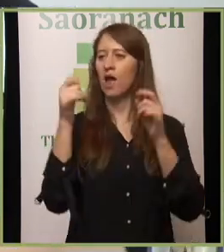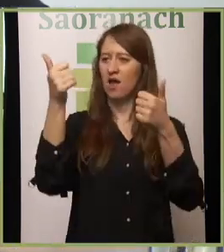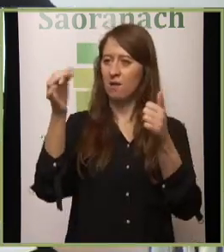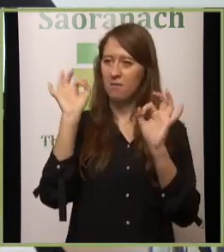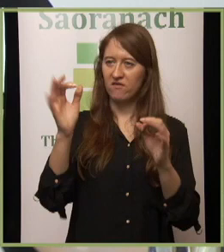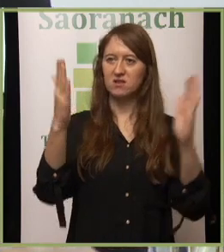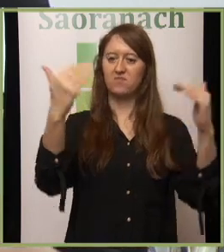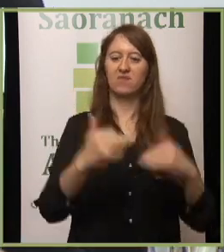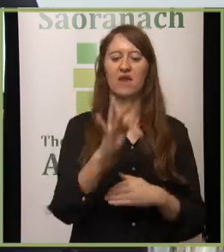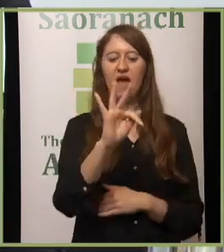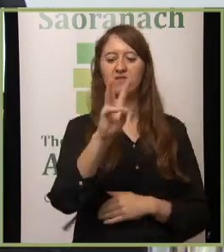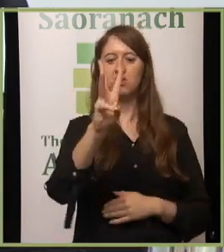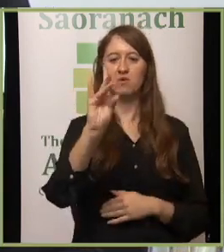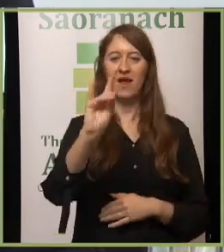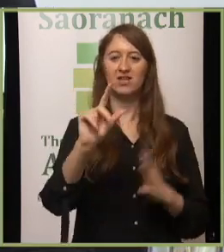FWH 8.